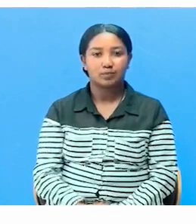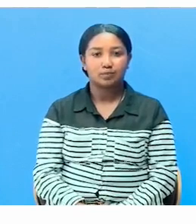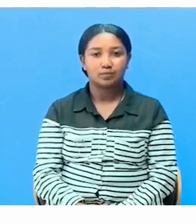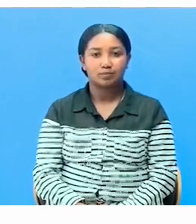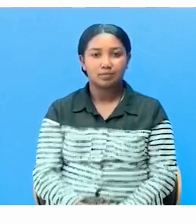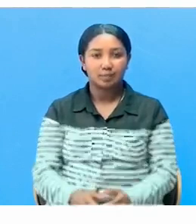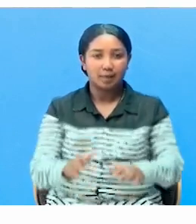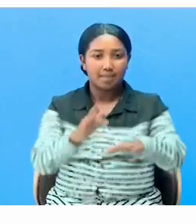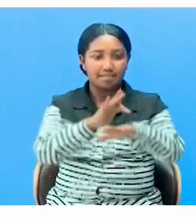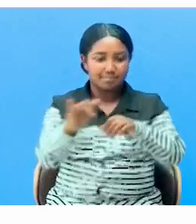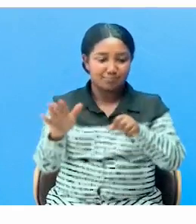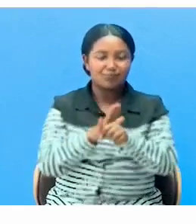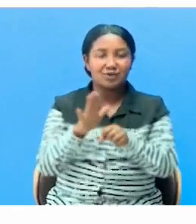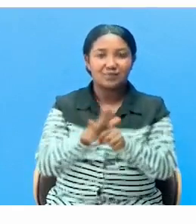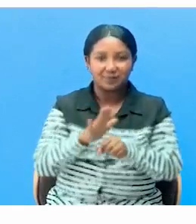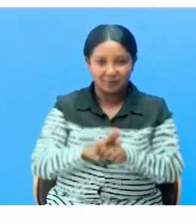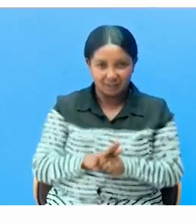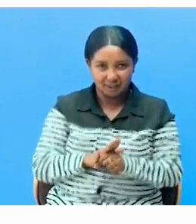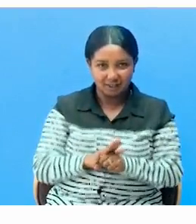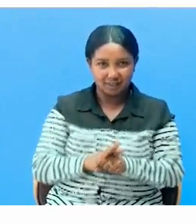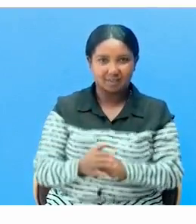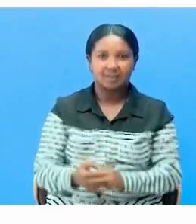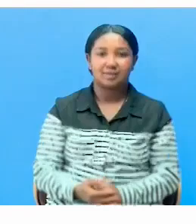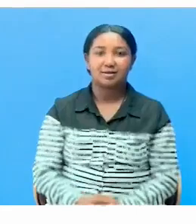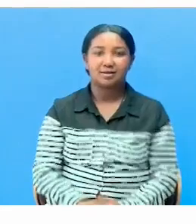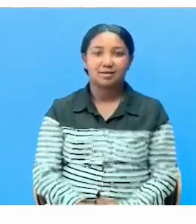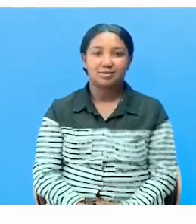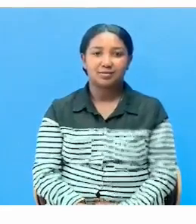Fill the blank space